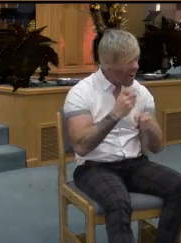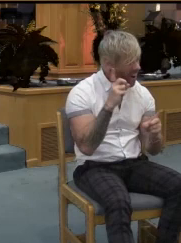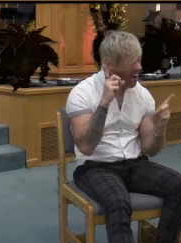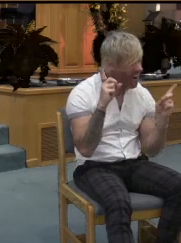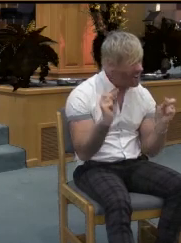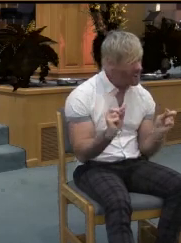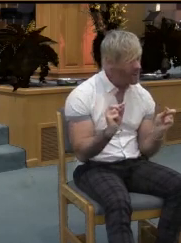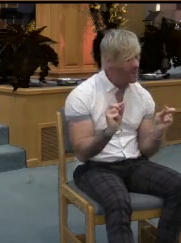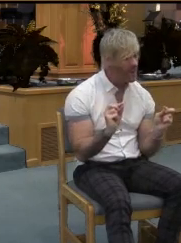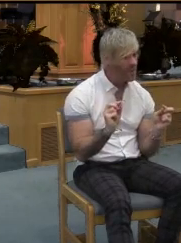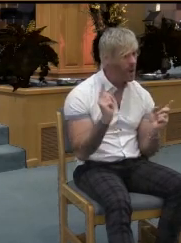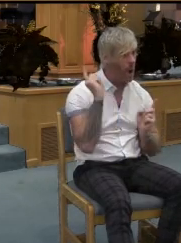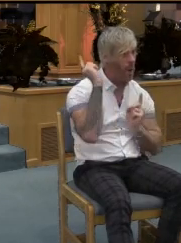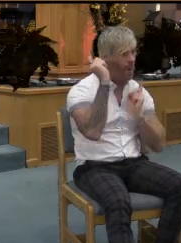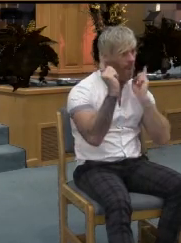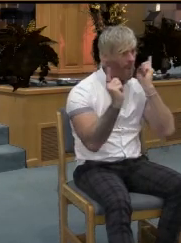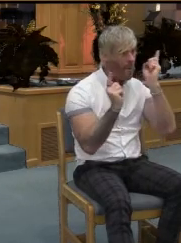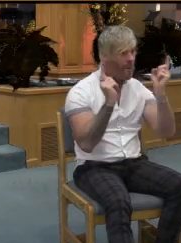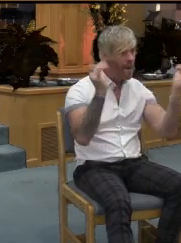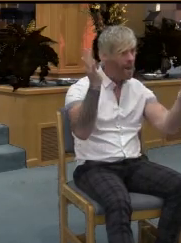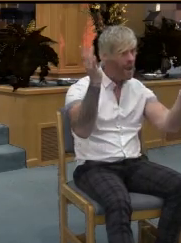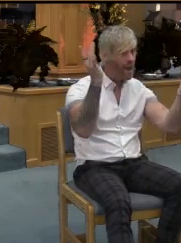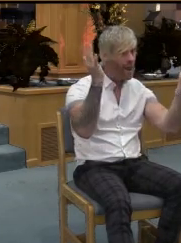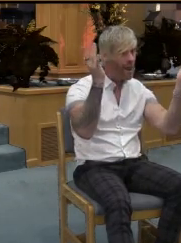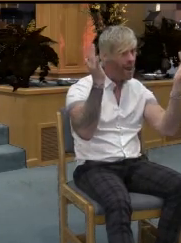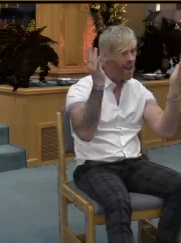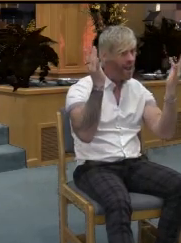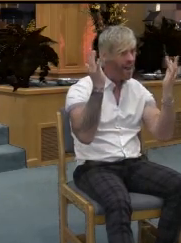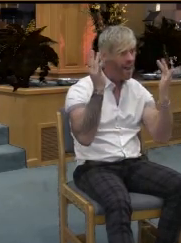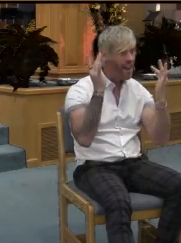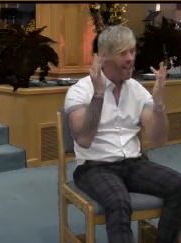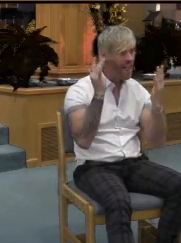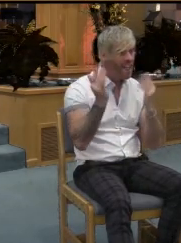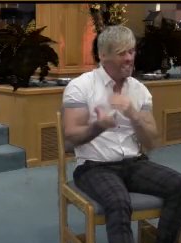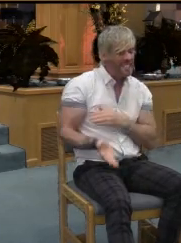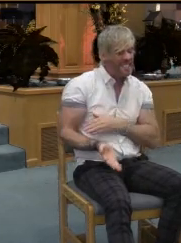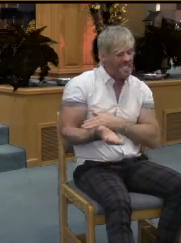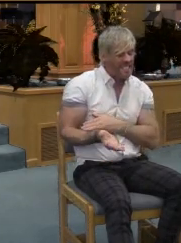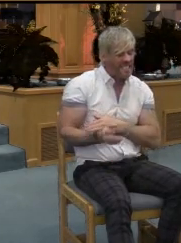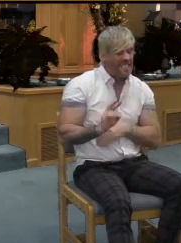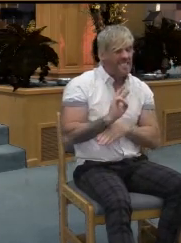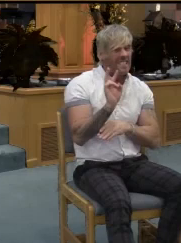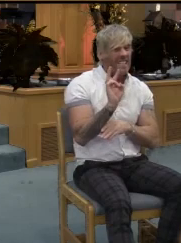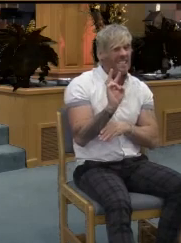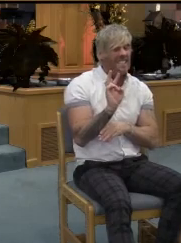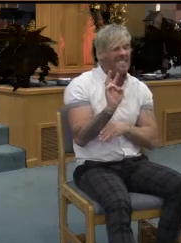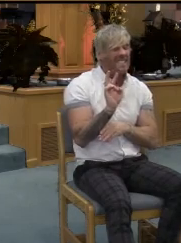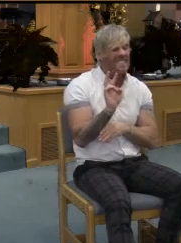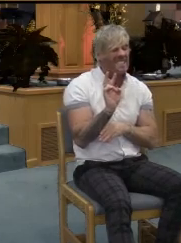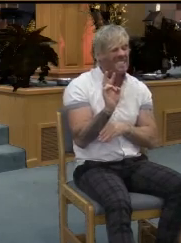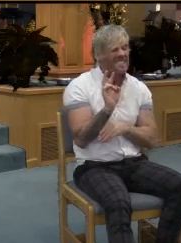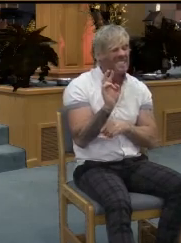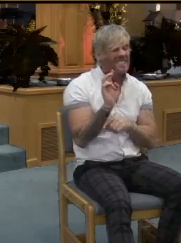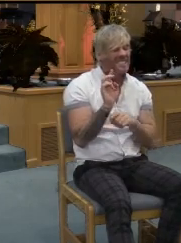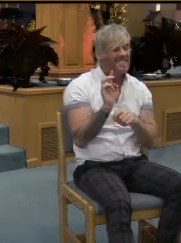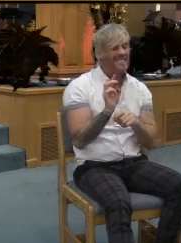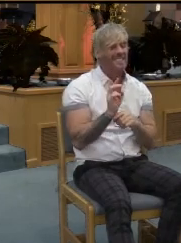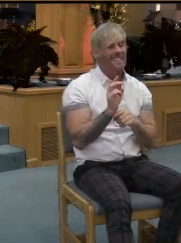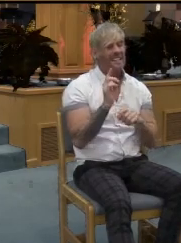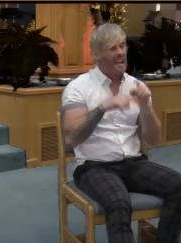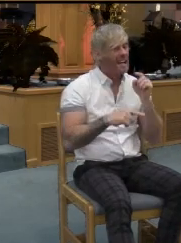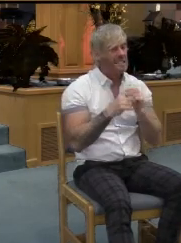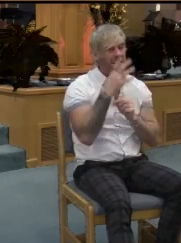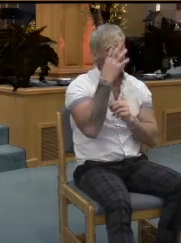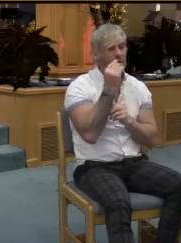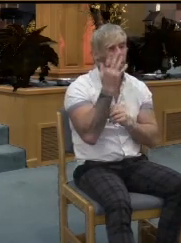creep up over you and like 2 or 3 o'clock in the morning, you wish you hadn't woken up because you can't go back to sleep because